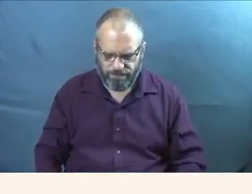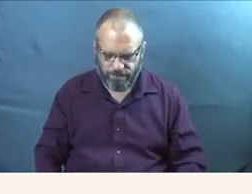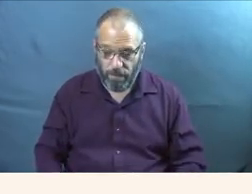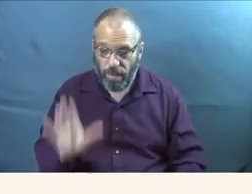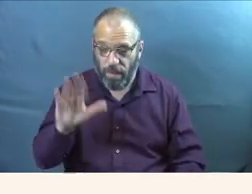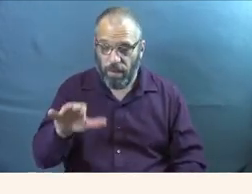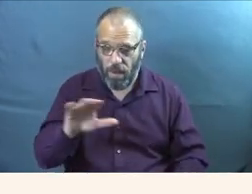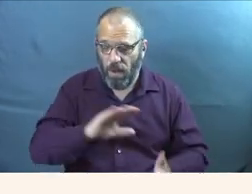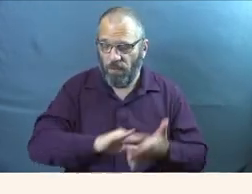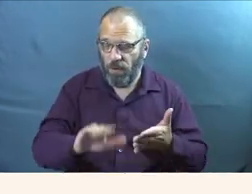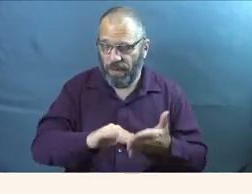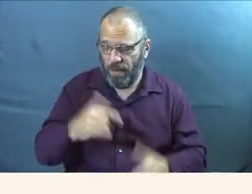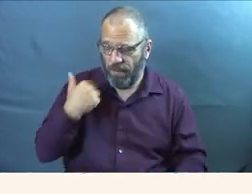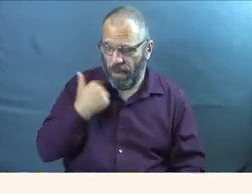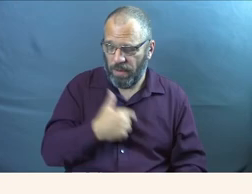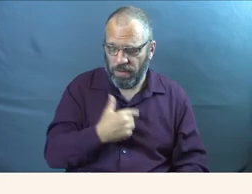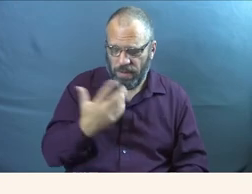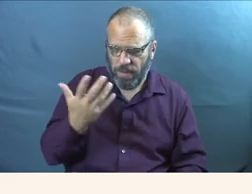And Lord, would you forgive us